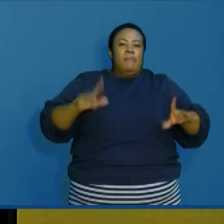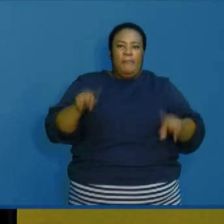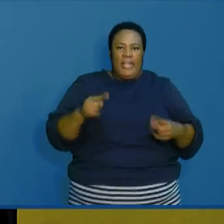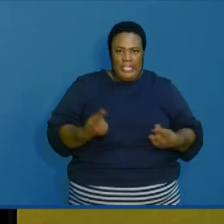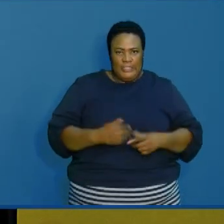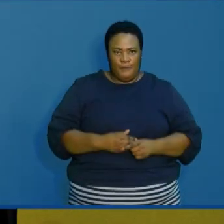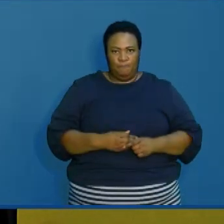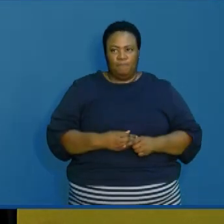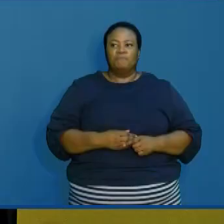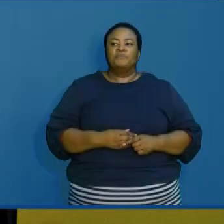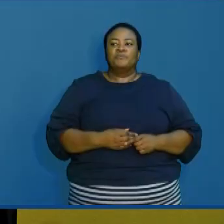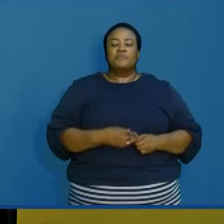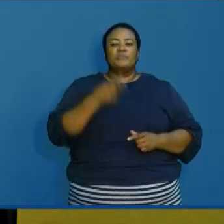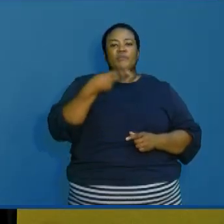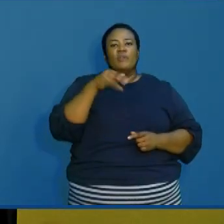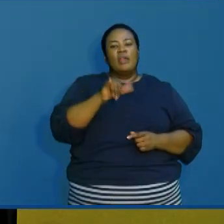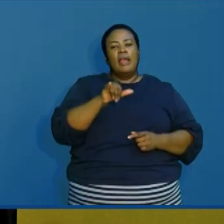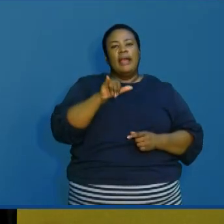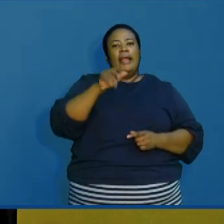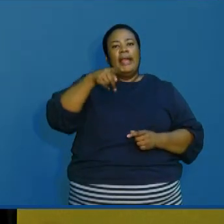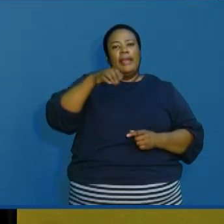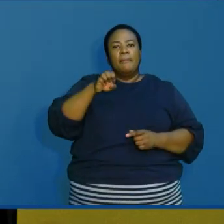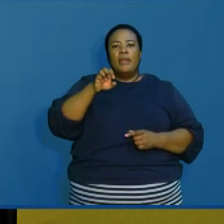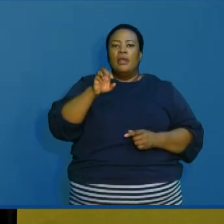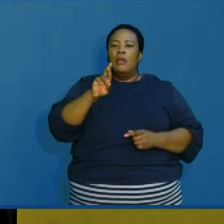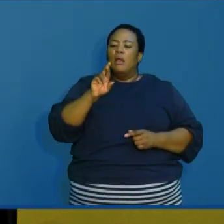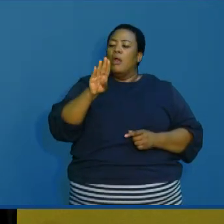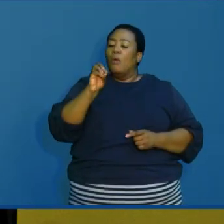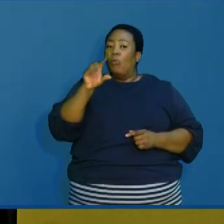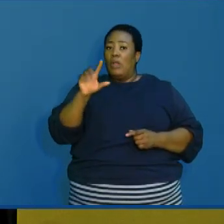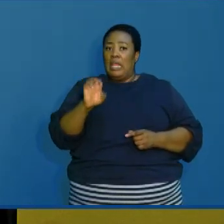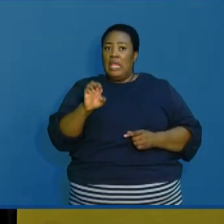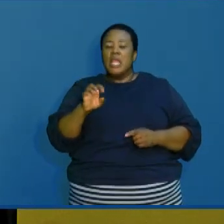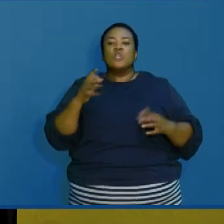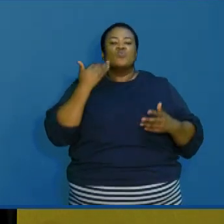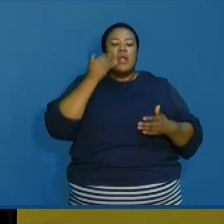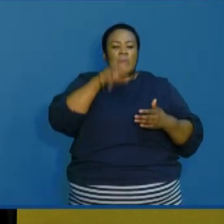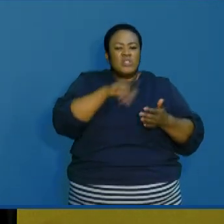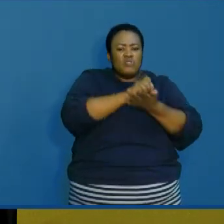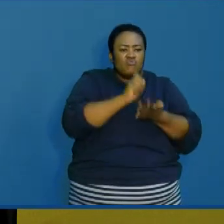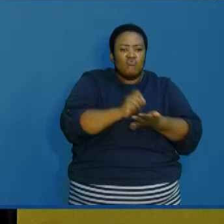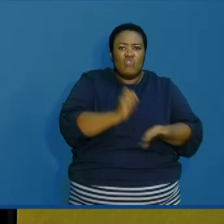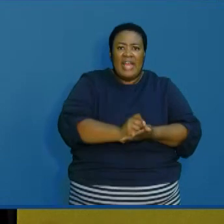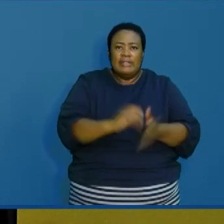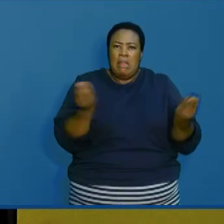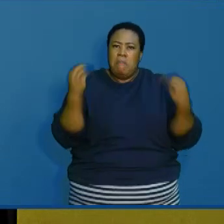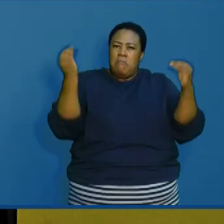Hyperbole. This is when a writer exaggerates the information that is